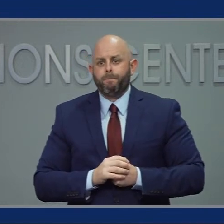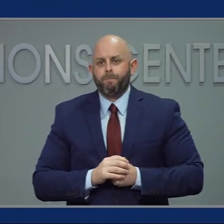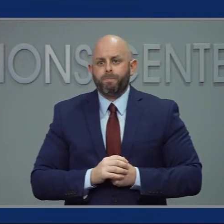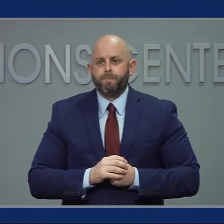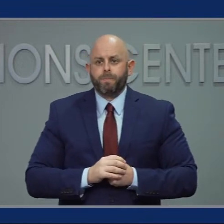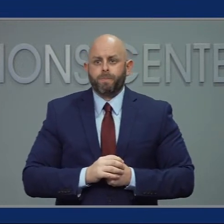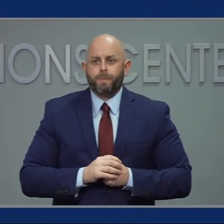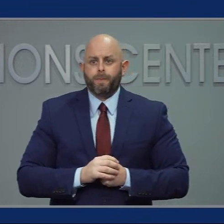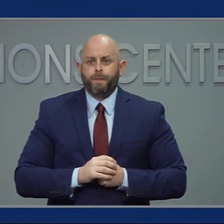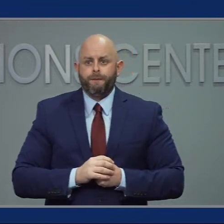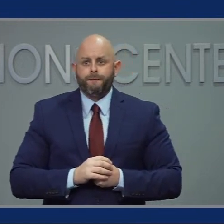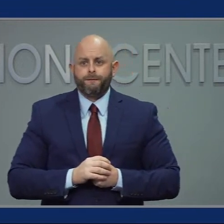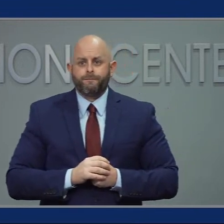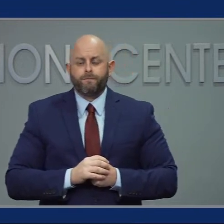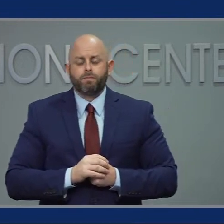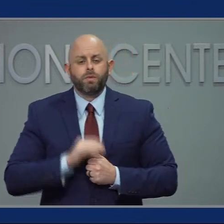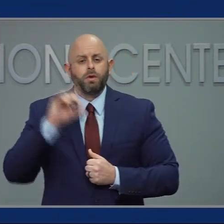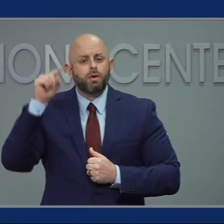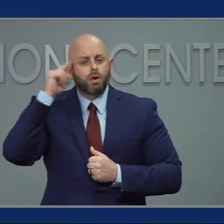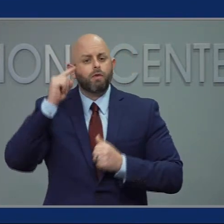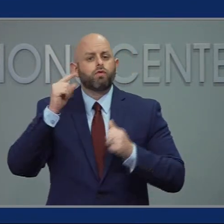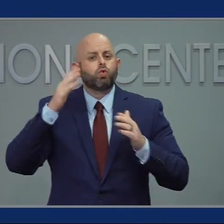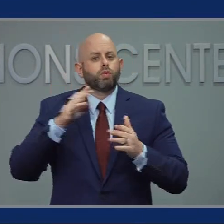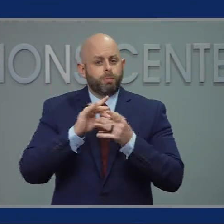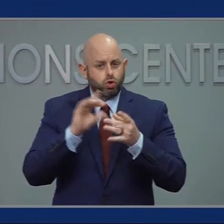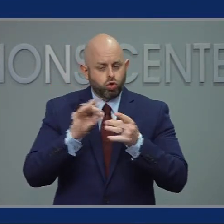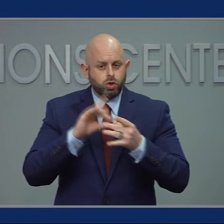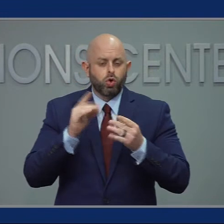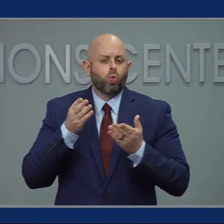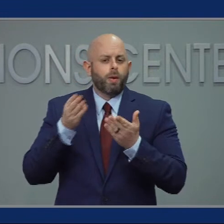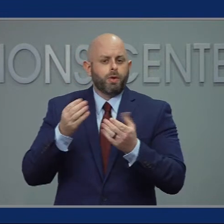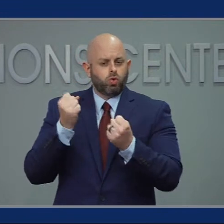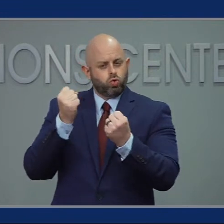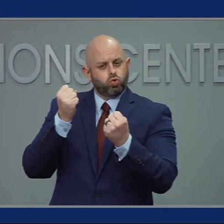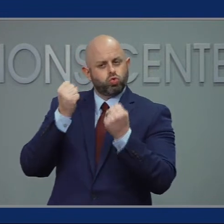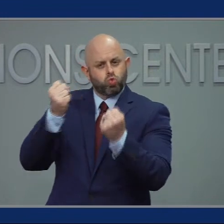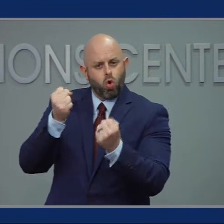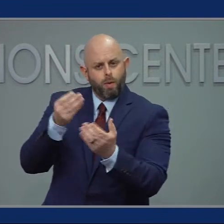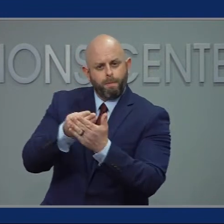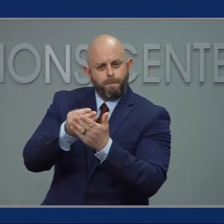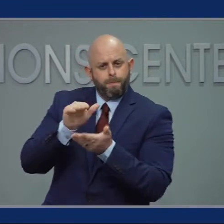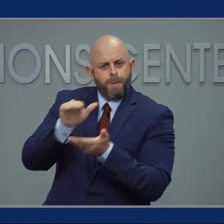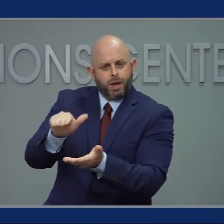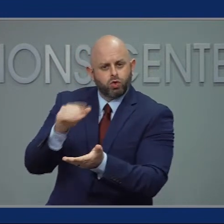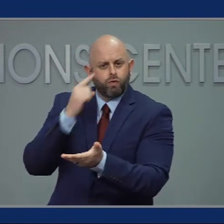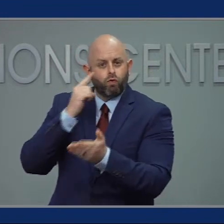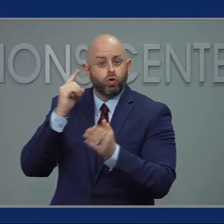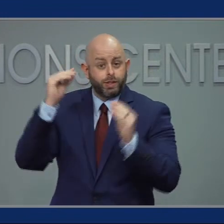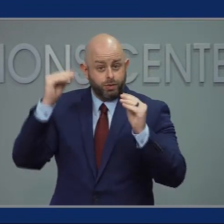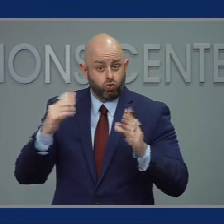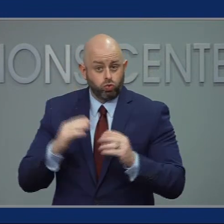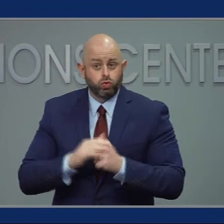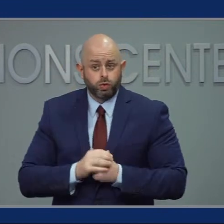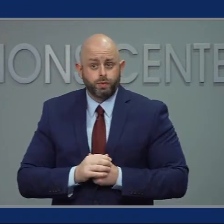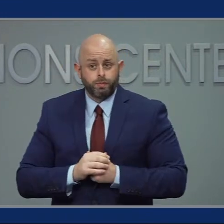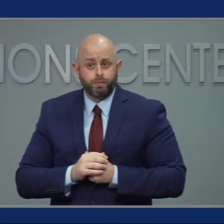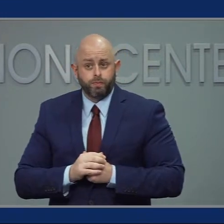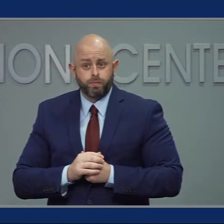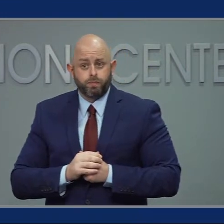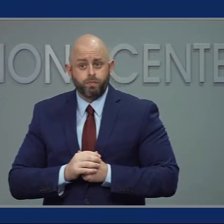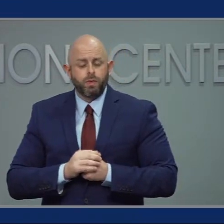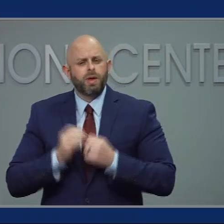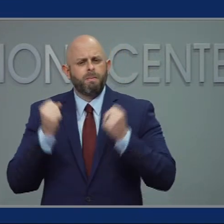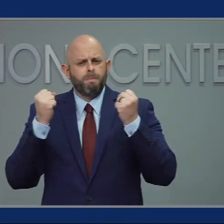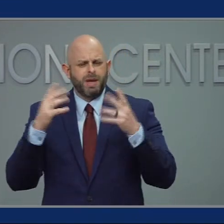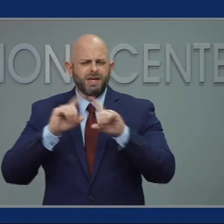As the governor mentioned, he's recommending a very strong package for educator compensation. There's many parts